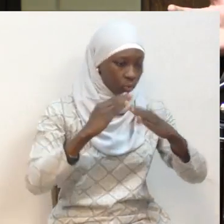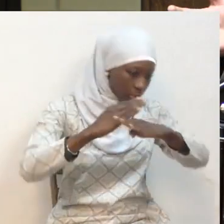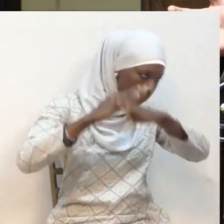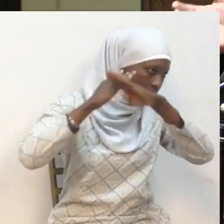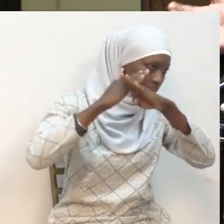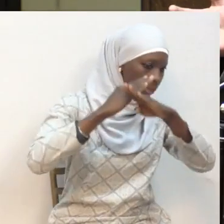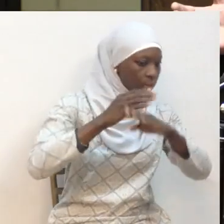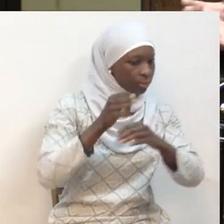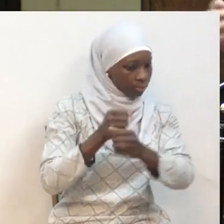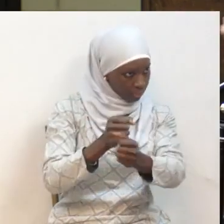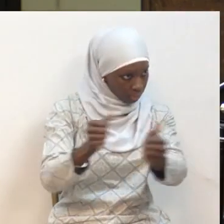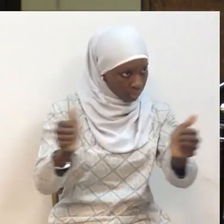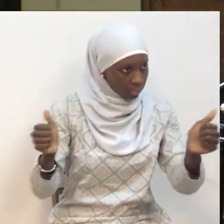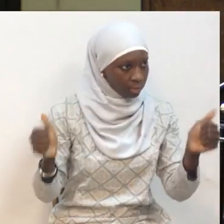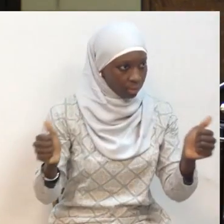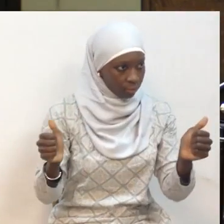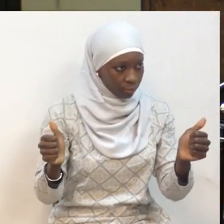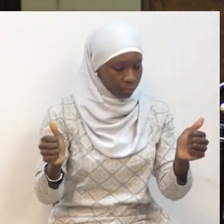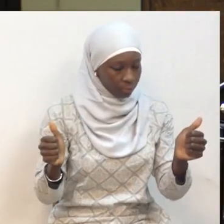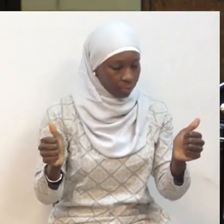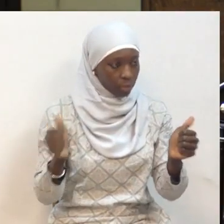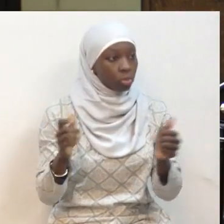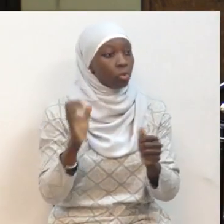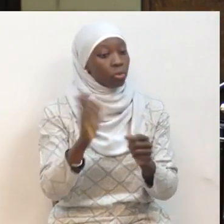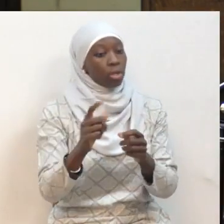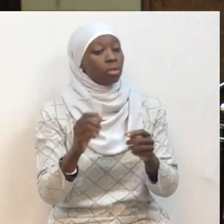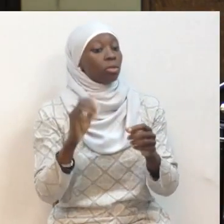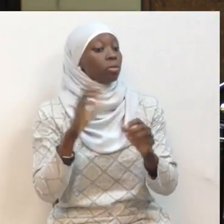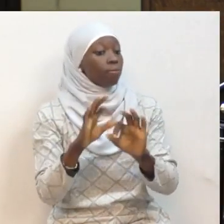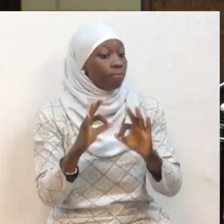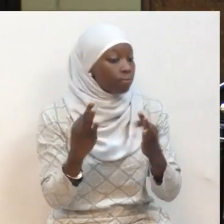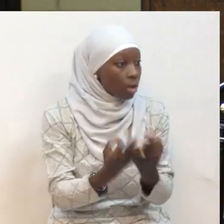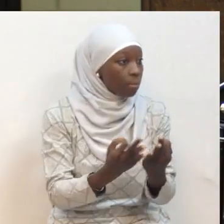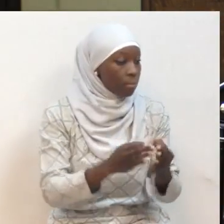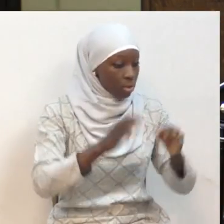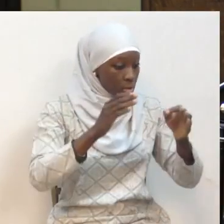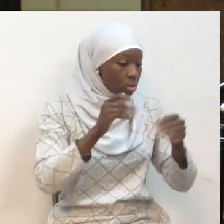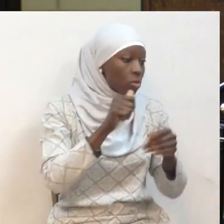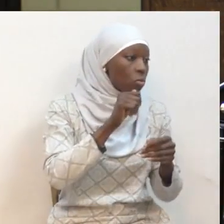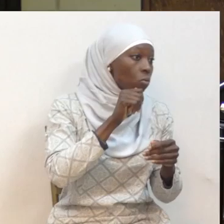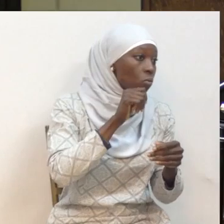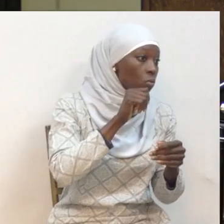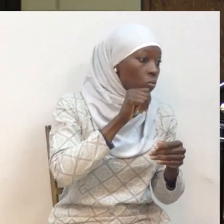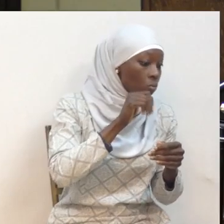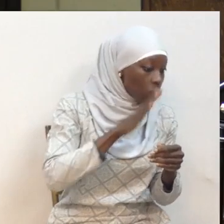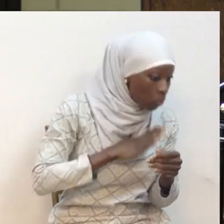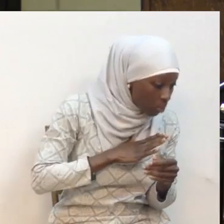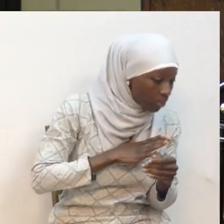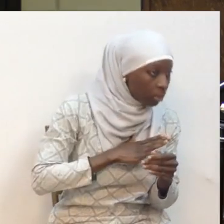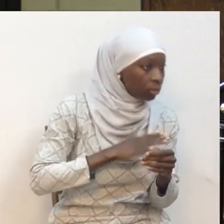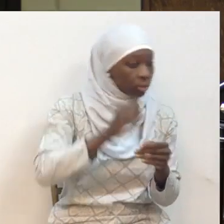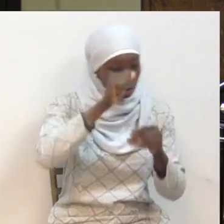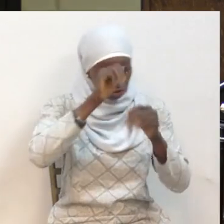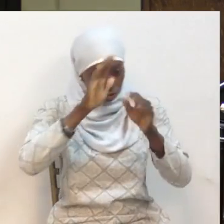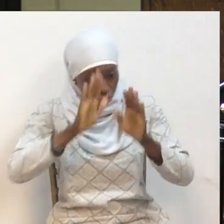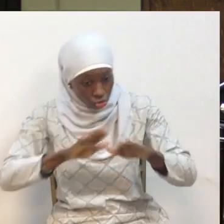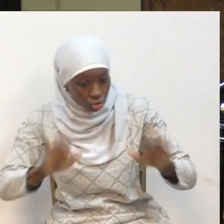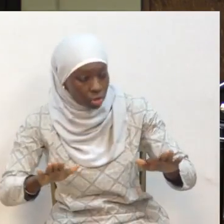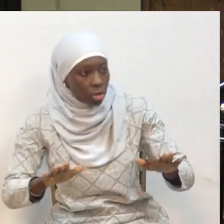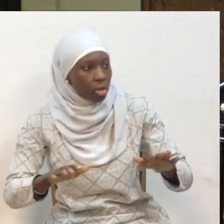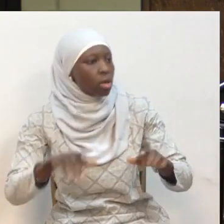Medina so that the families and the women and the children are not going to be horrified by what may